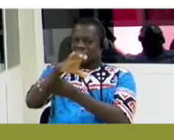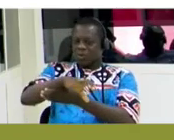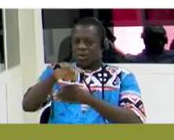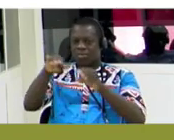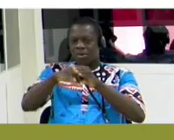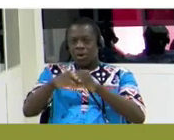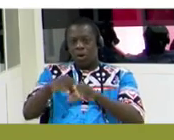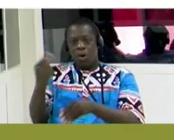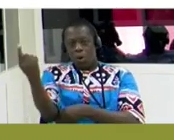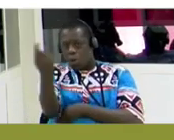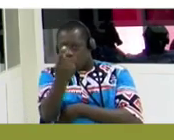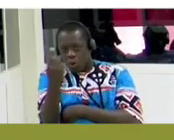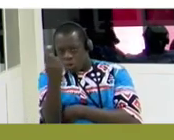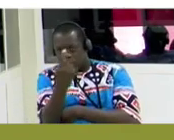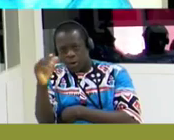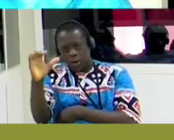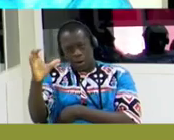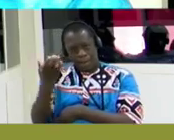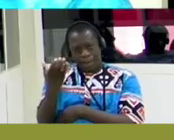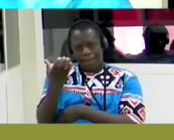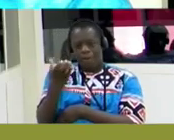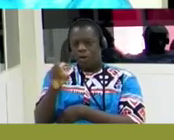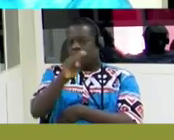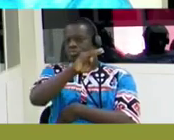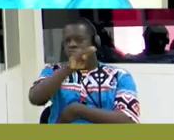come alone? They come with their orderlies.